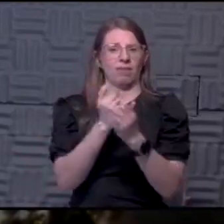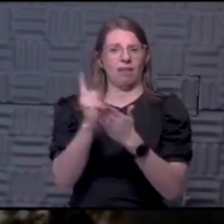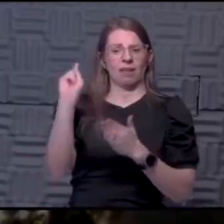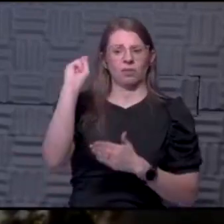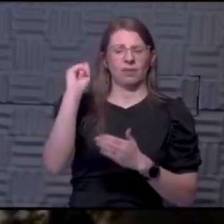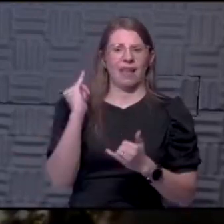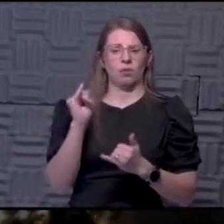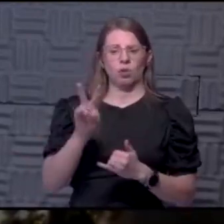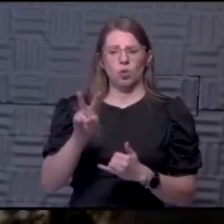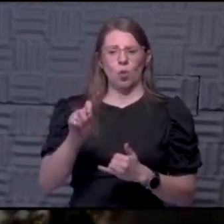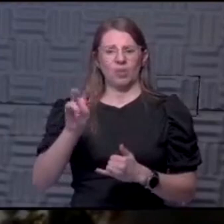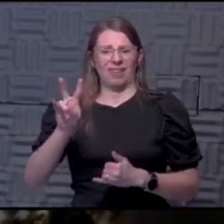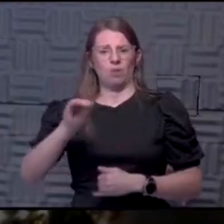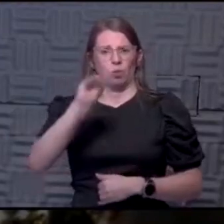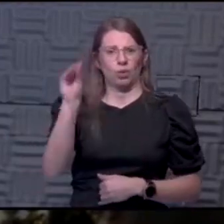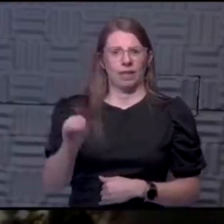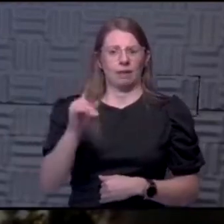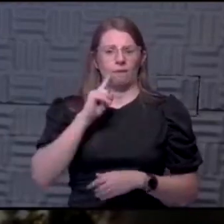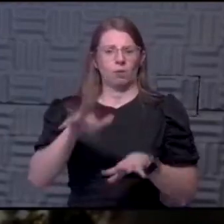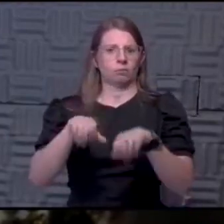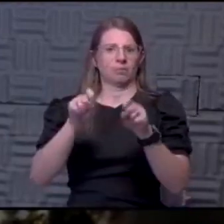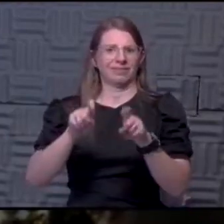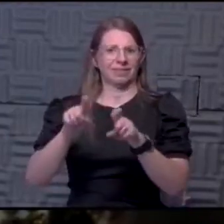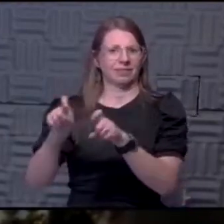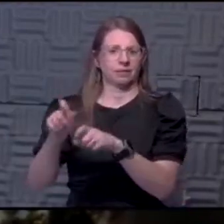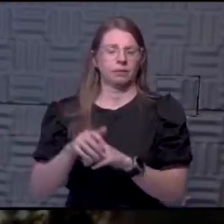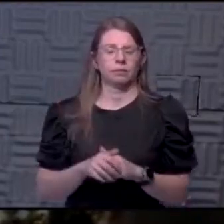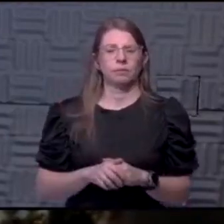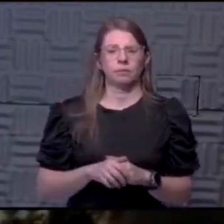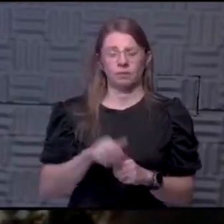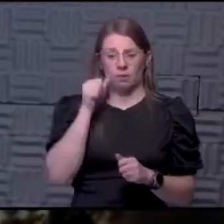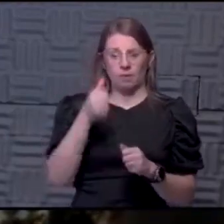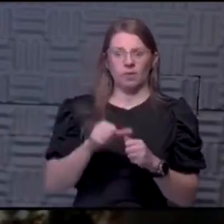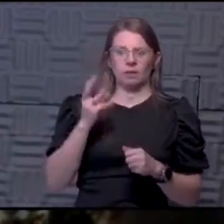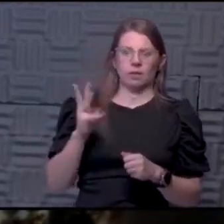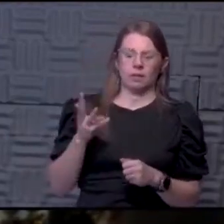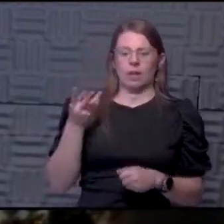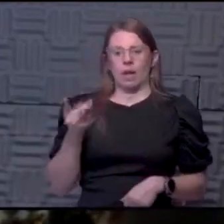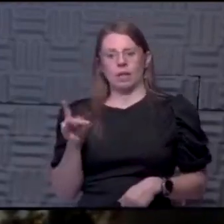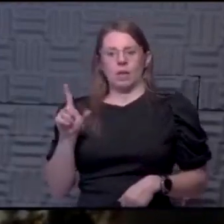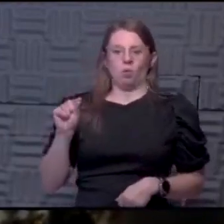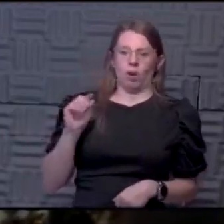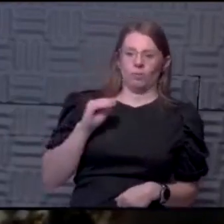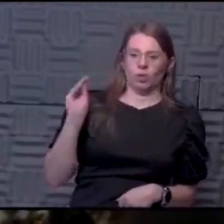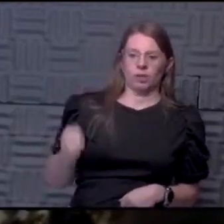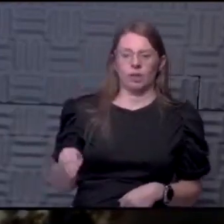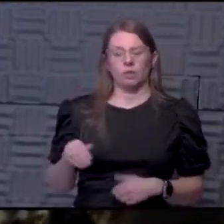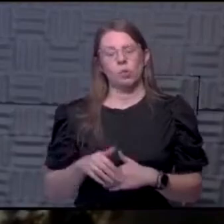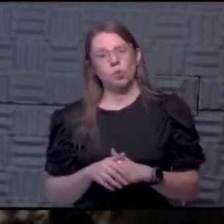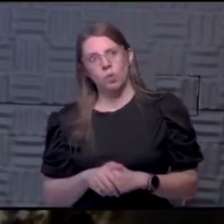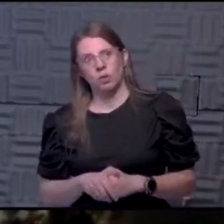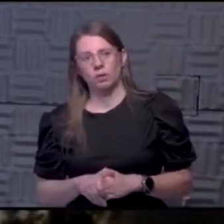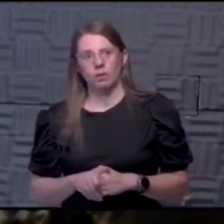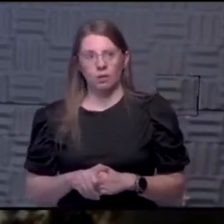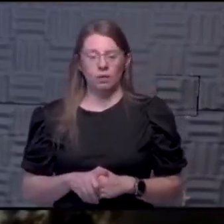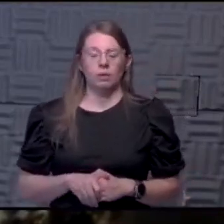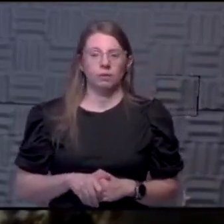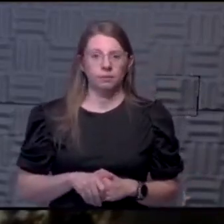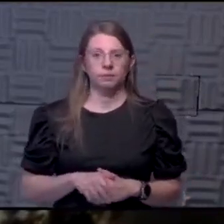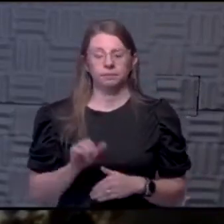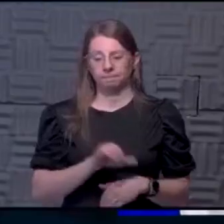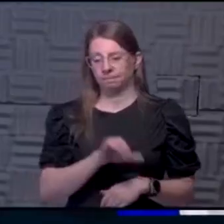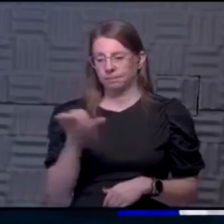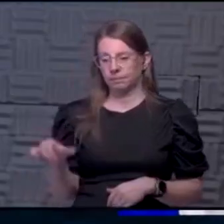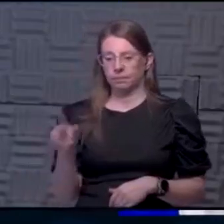It's down to 2.7%. And you'll remember when we were 16, 18, 20. Oh, we got up to 30 or something for a while in Kansas City.